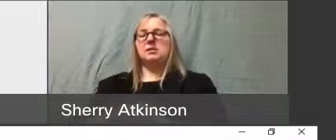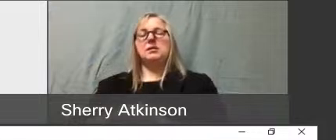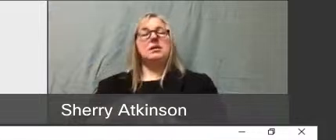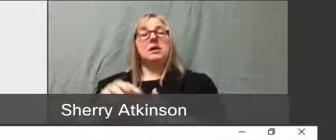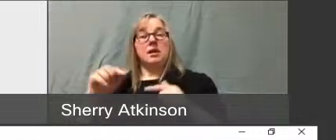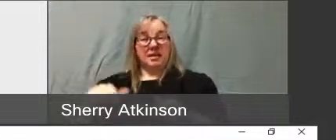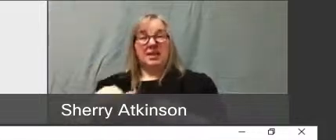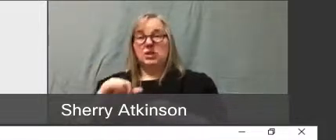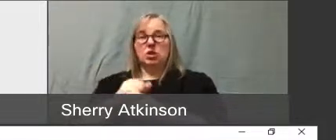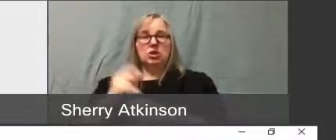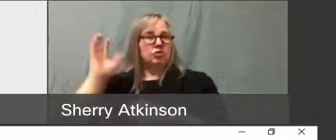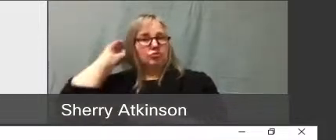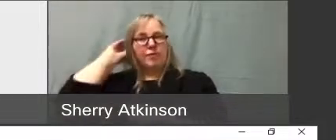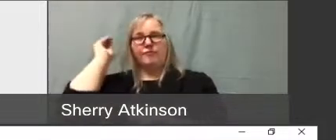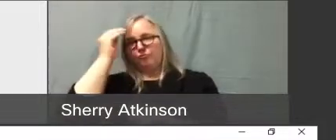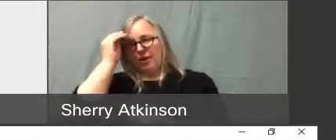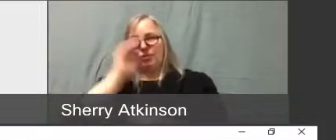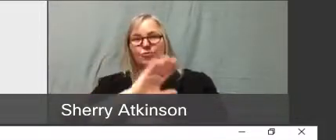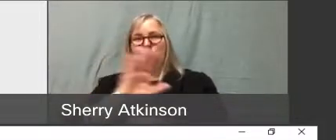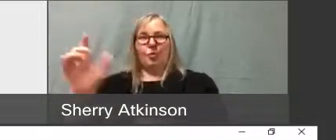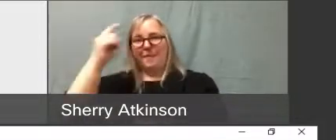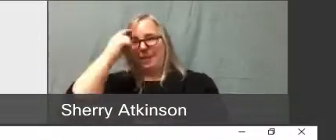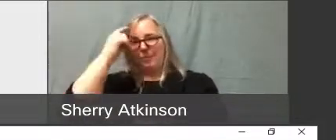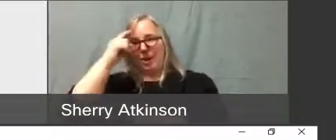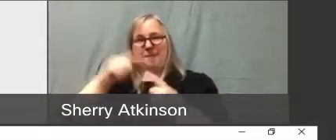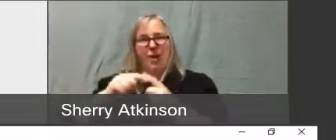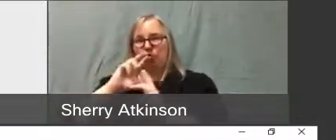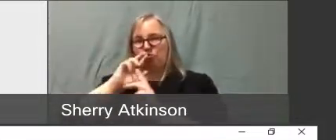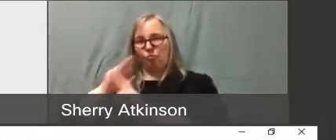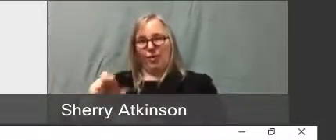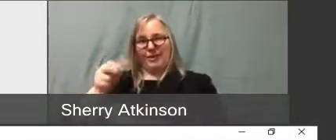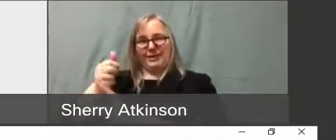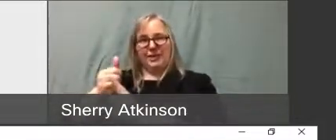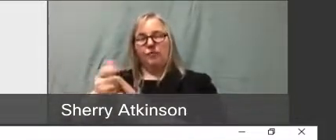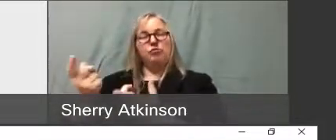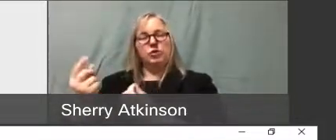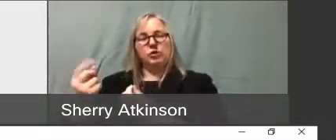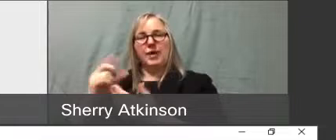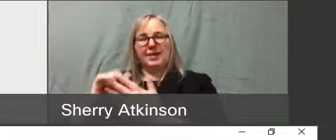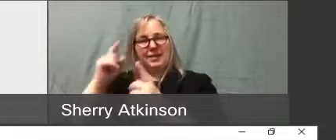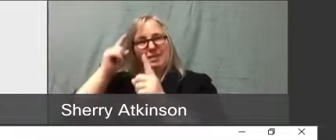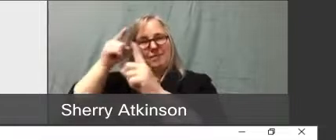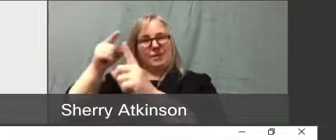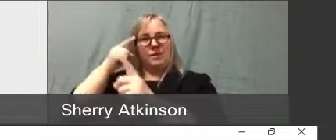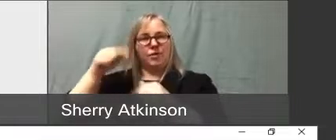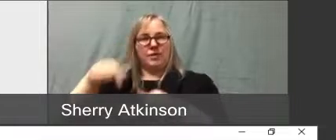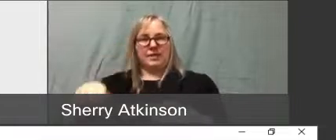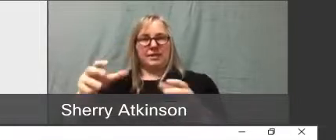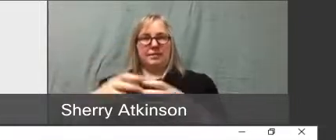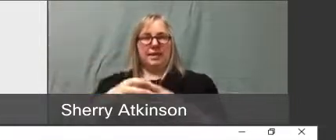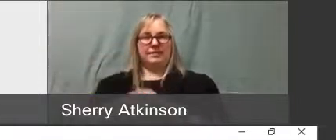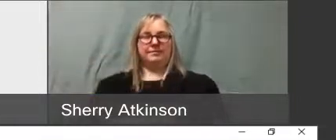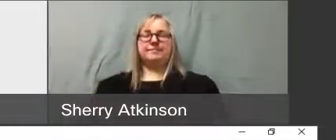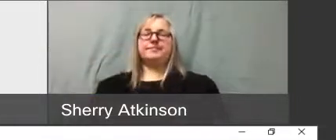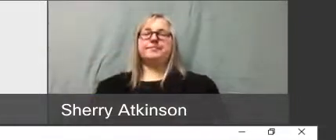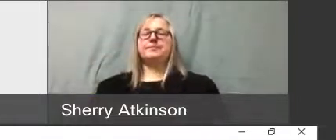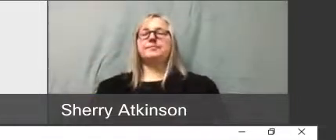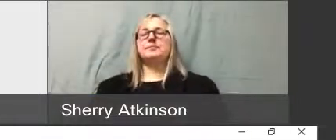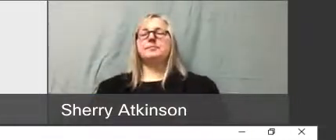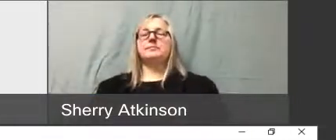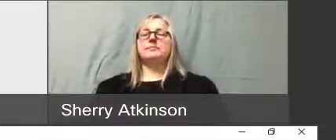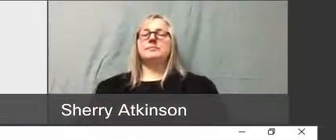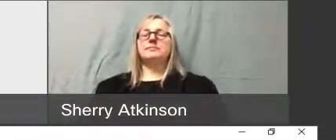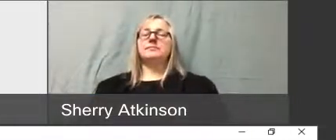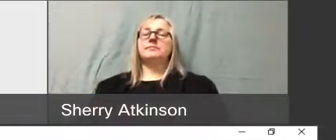refresh everybody's memory about the report itself and the mission of the committee. So